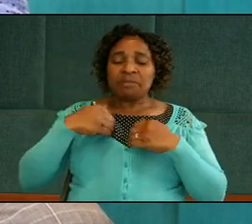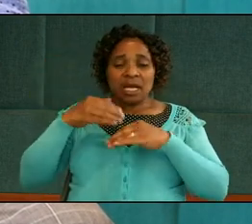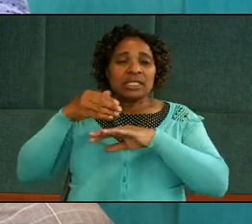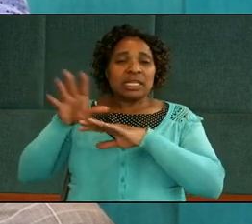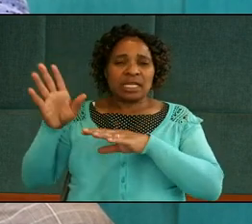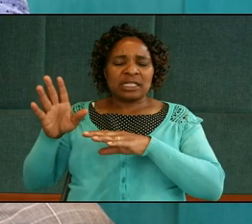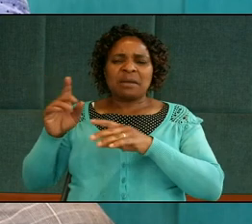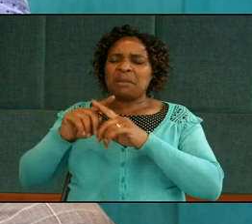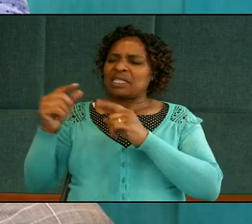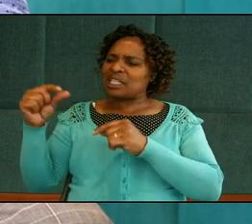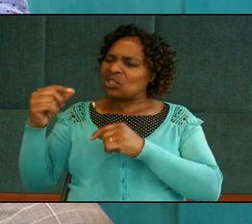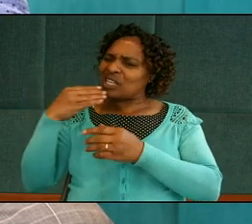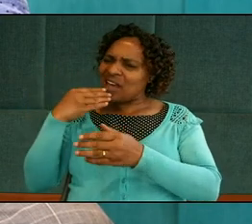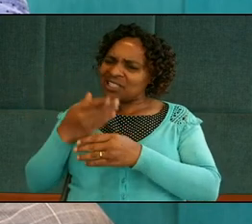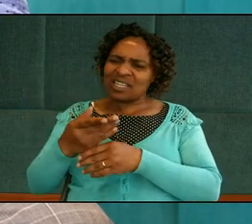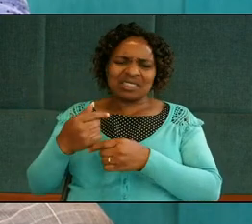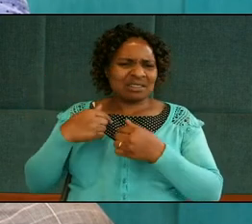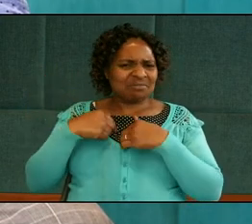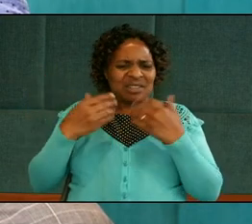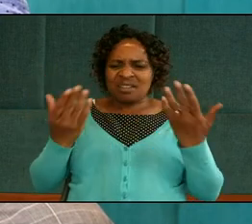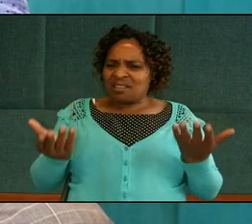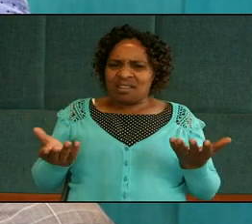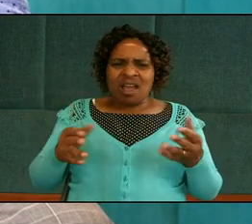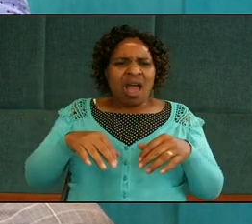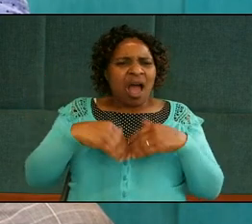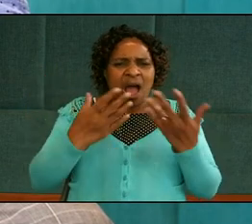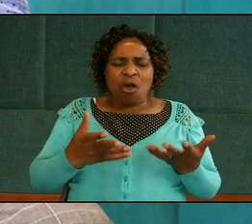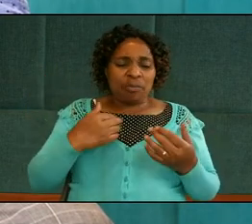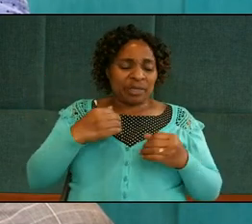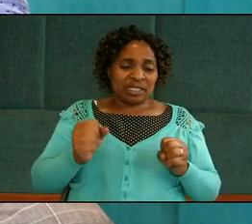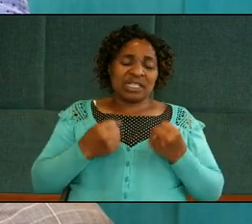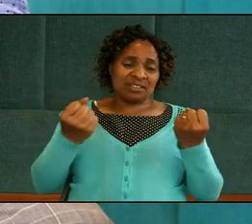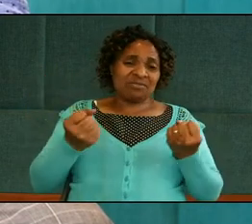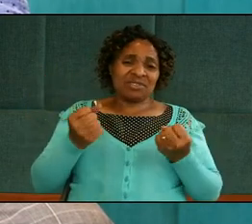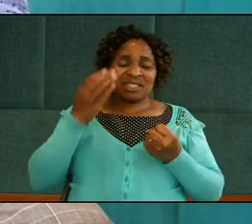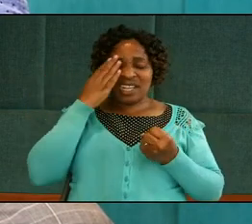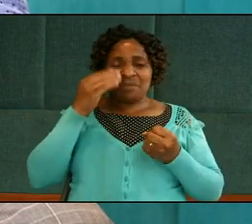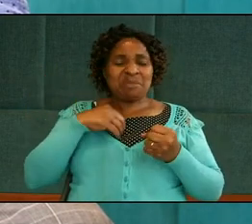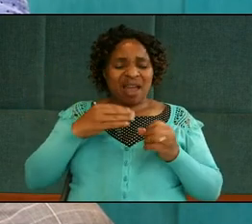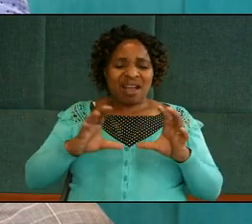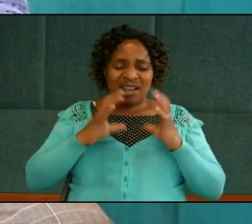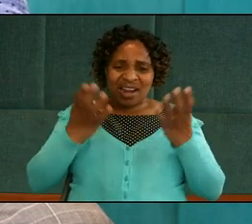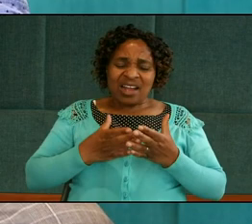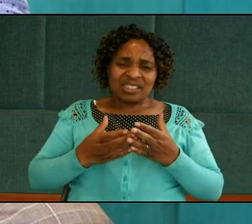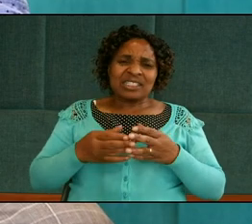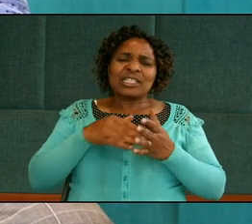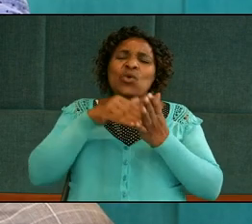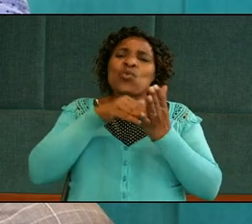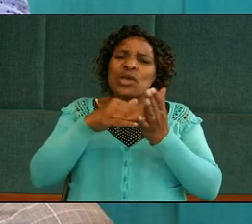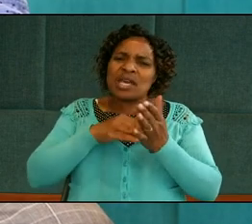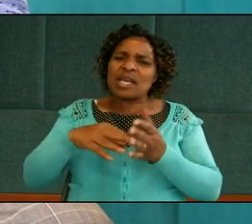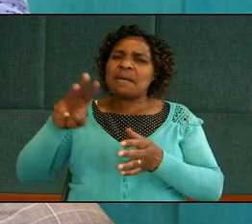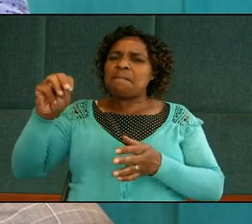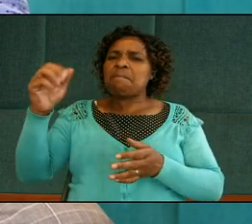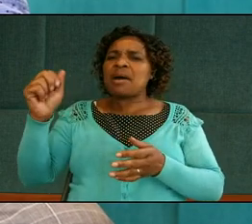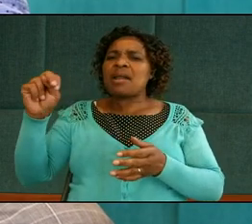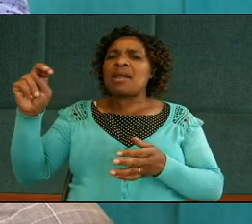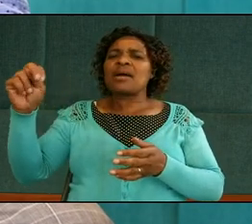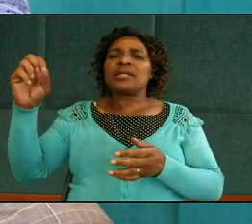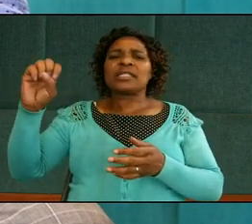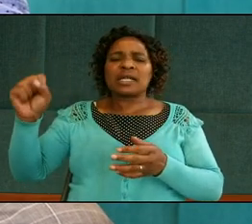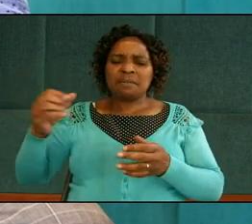Lord," Gideon replied, "but how can I save Israel? My clan is the weakest in Manasseh, and I am the least in my